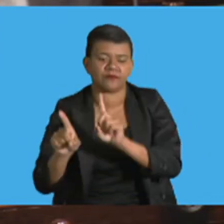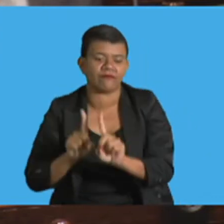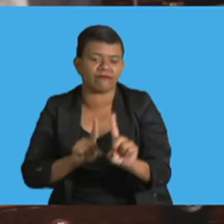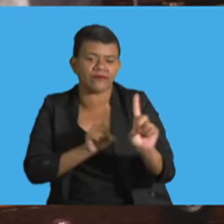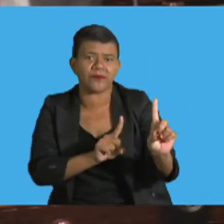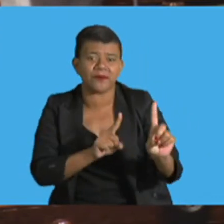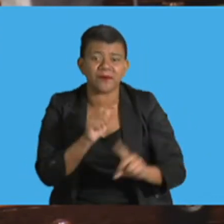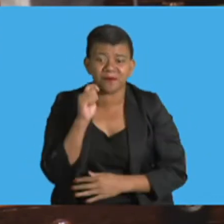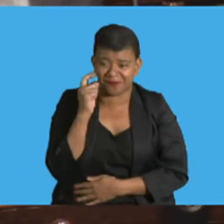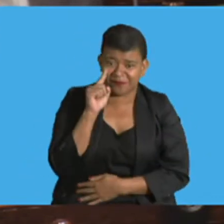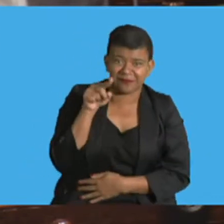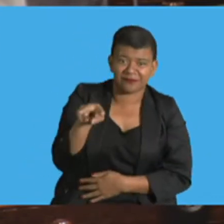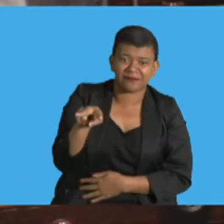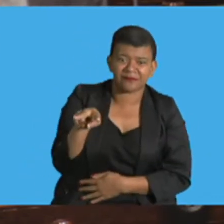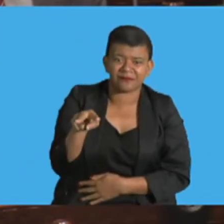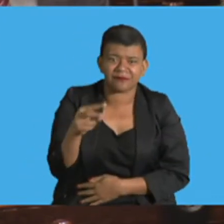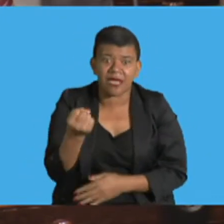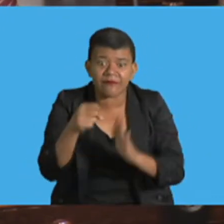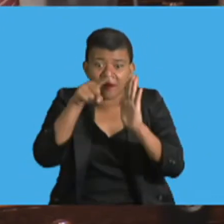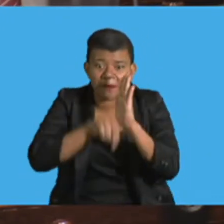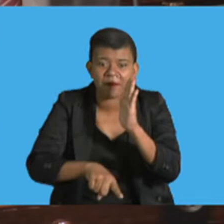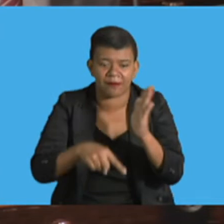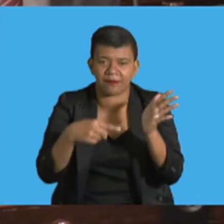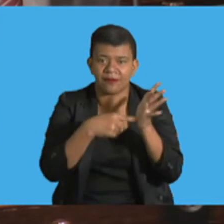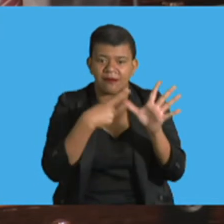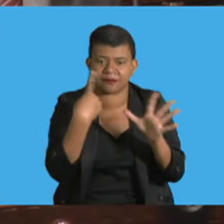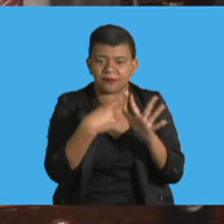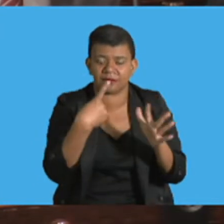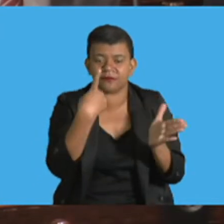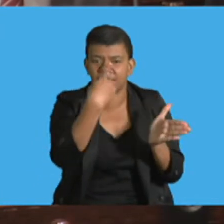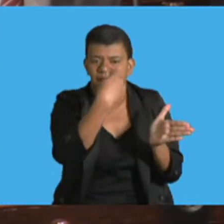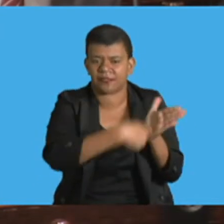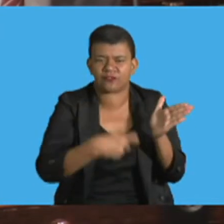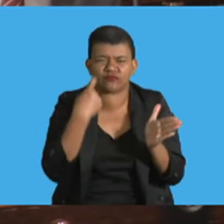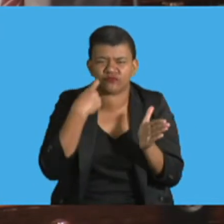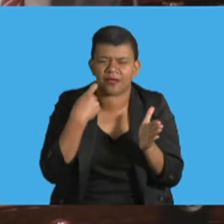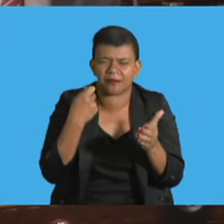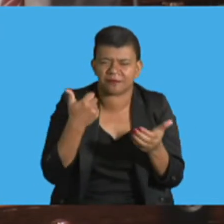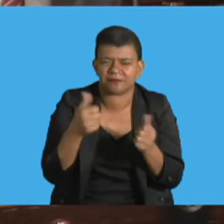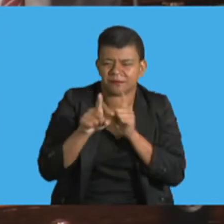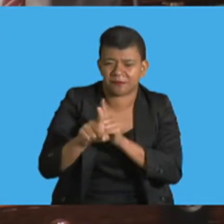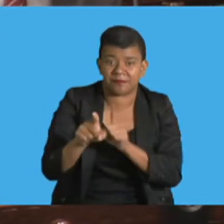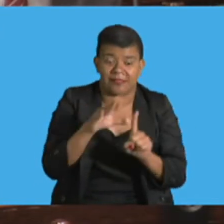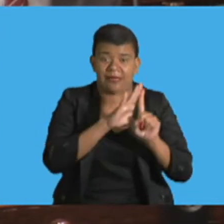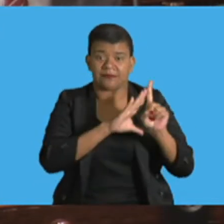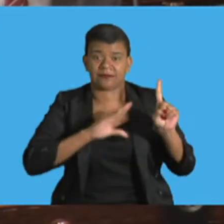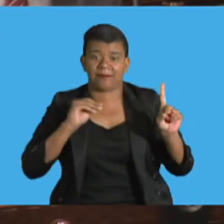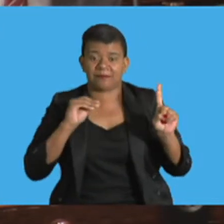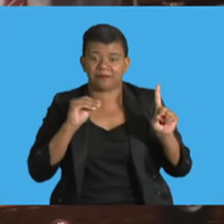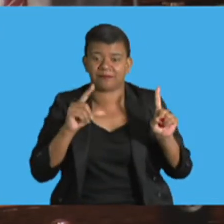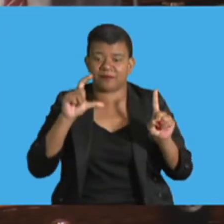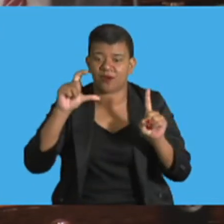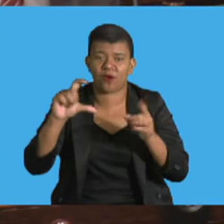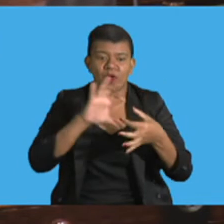is that when there is a lower tax rate, you will find greater compliance with the tax laws. So, for example, the corporate tax rates in Fiji only a